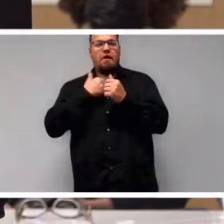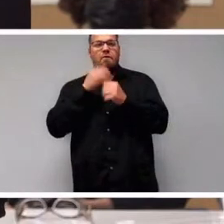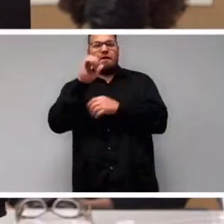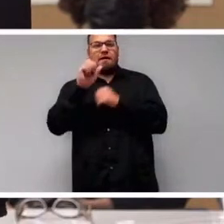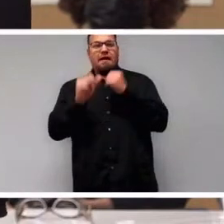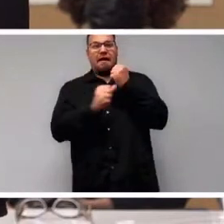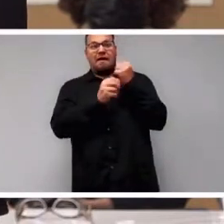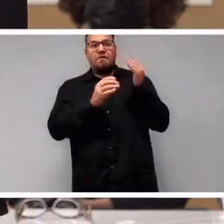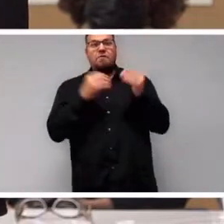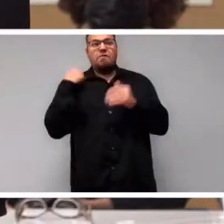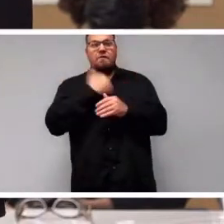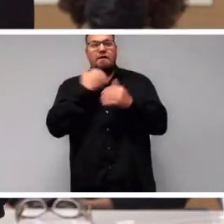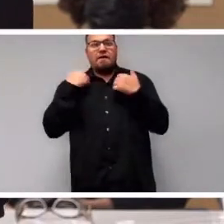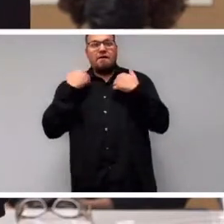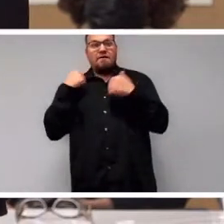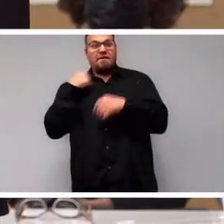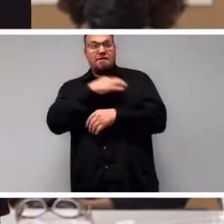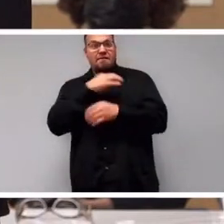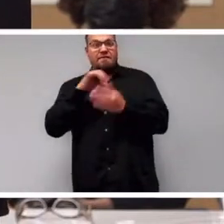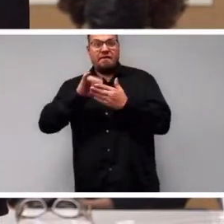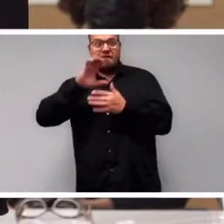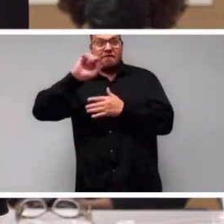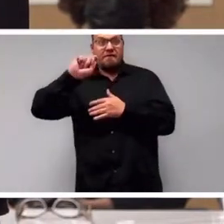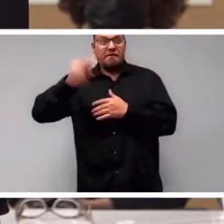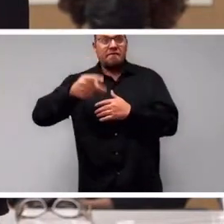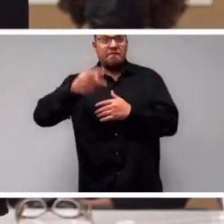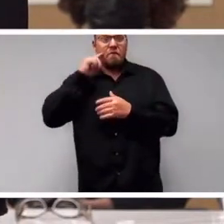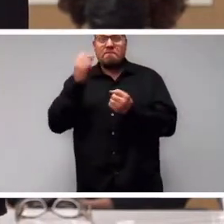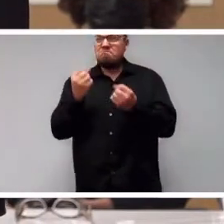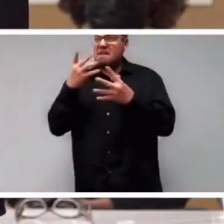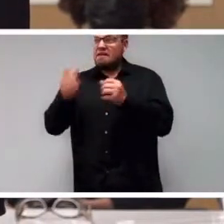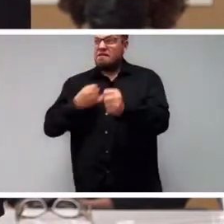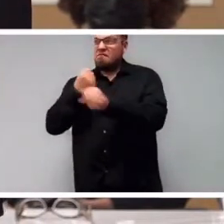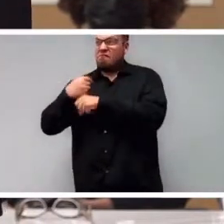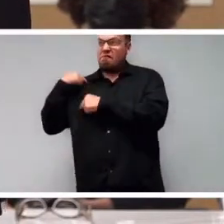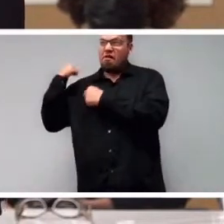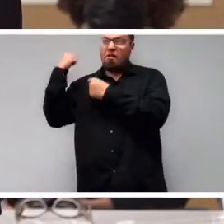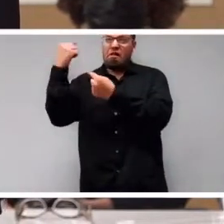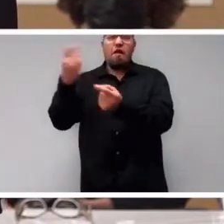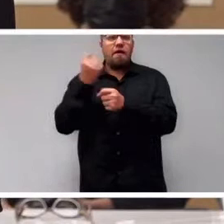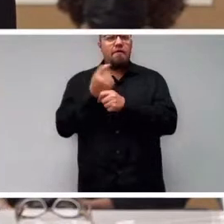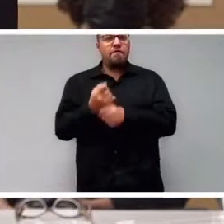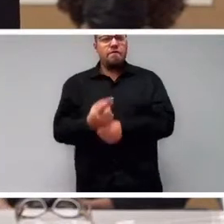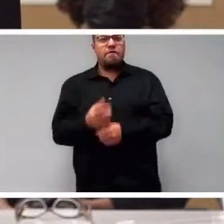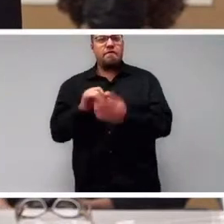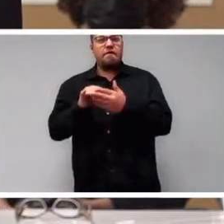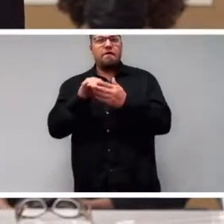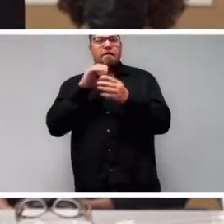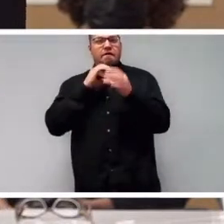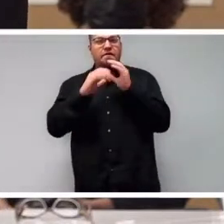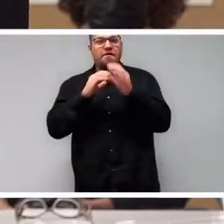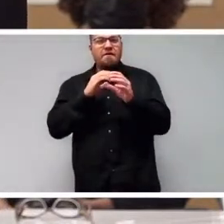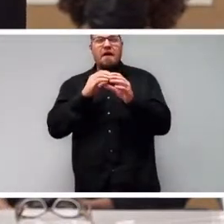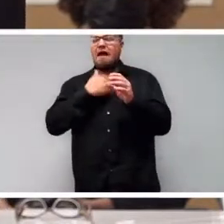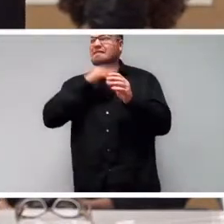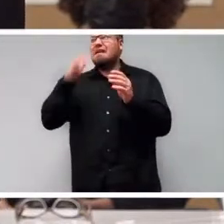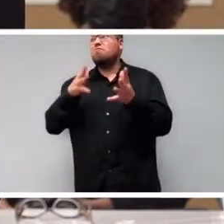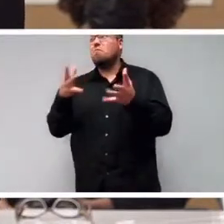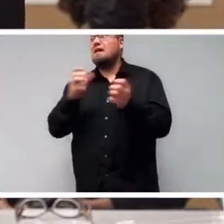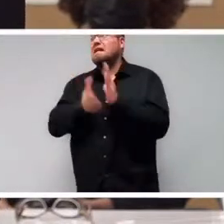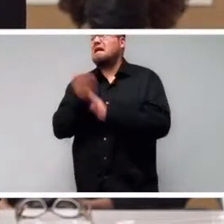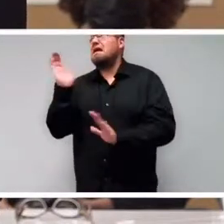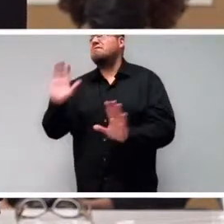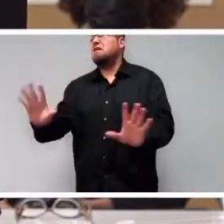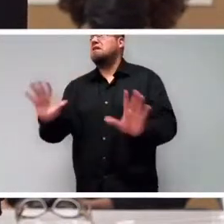we have staff that have been part of our CTP programs for years. And every year the conversation is, please don't, I never want to leave. We